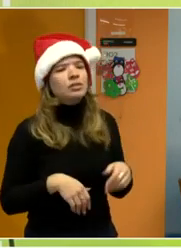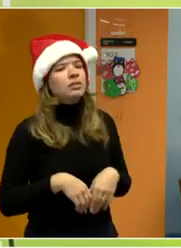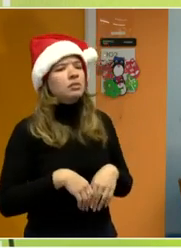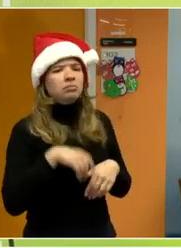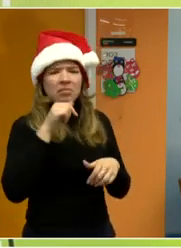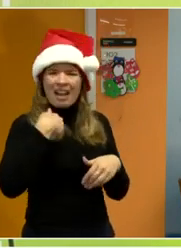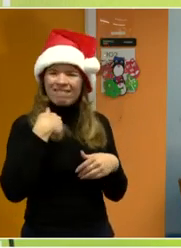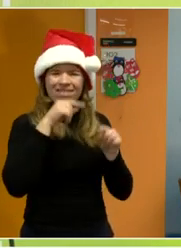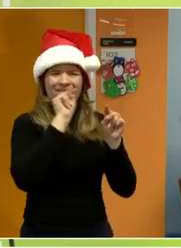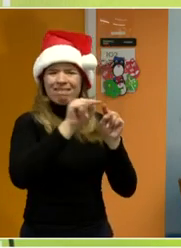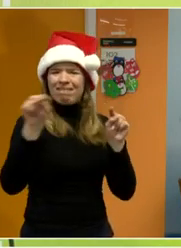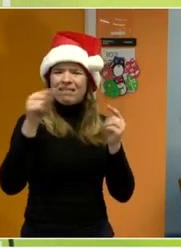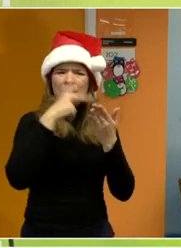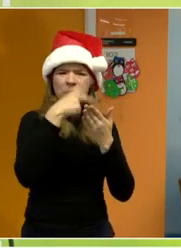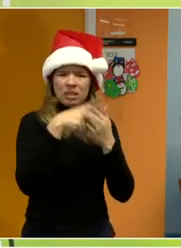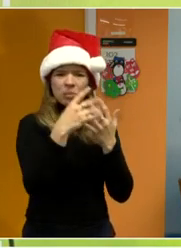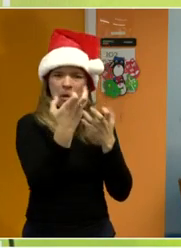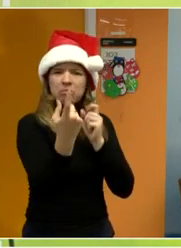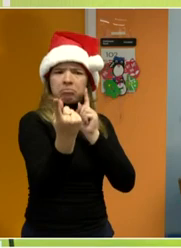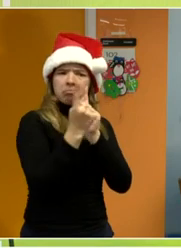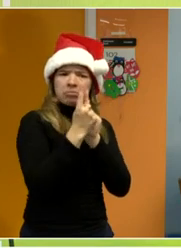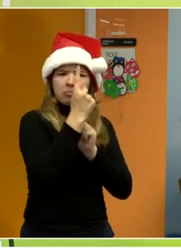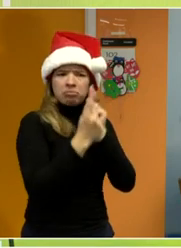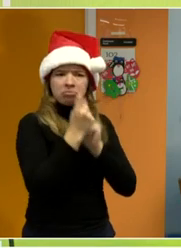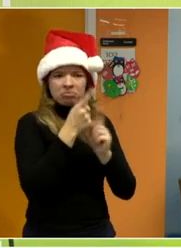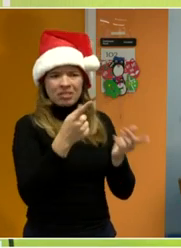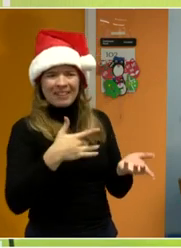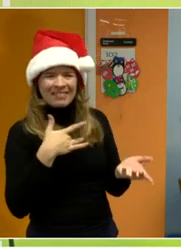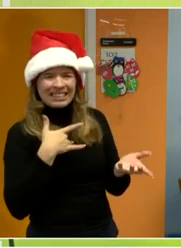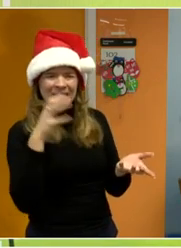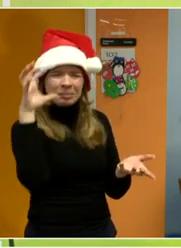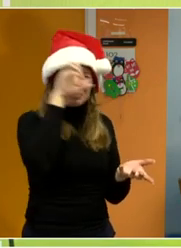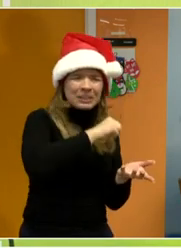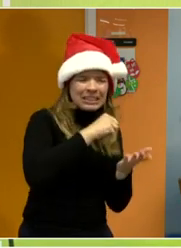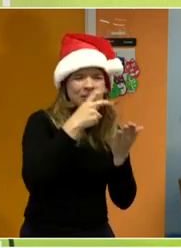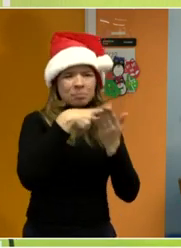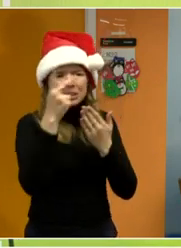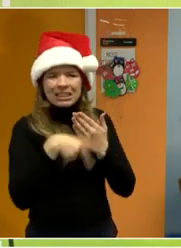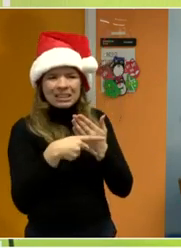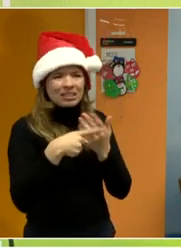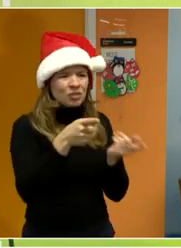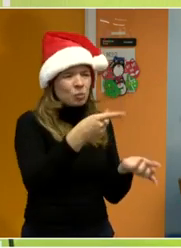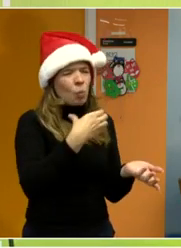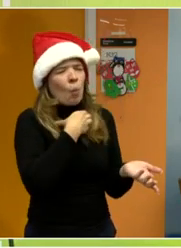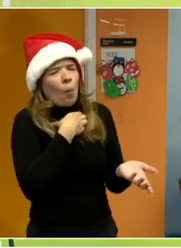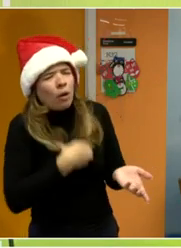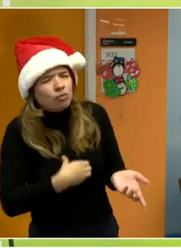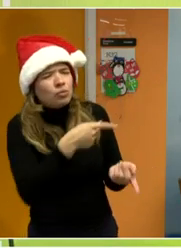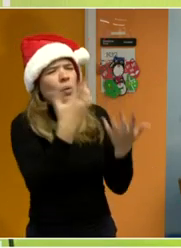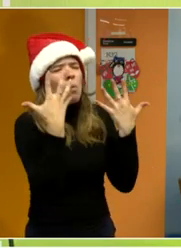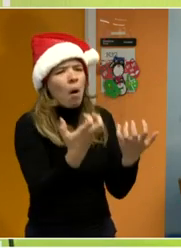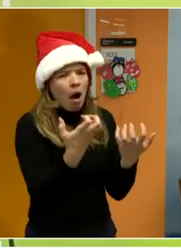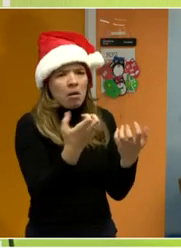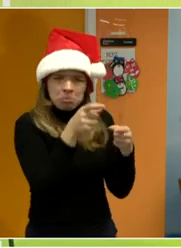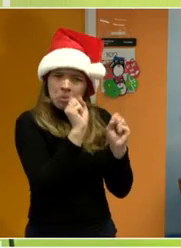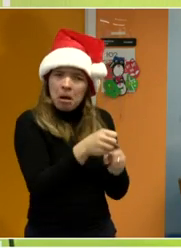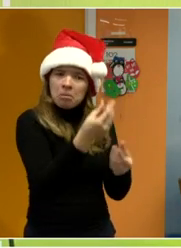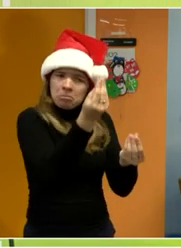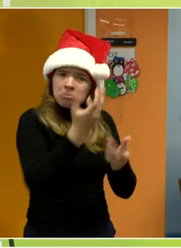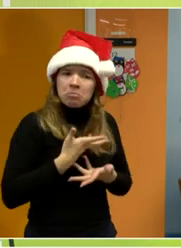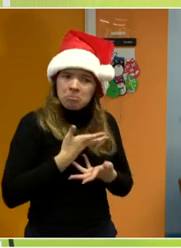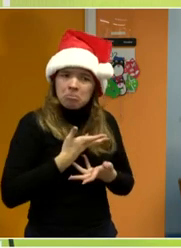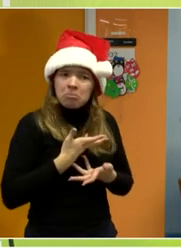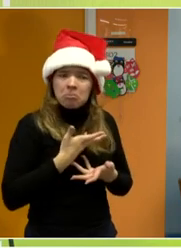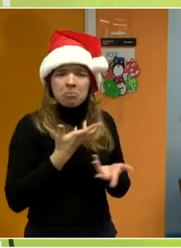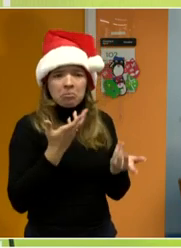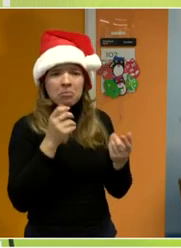I would love to hear from you, though, if you feel there are some that we're missing that you had when you were involved with DYRS. Or there's something that used to happen that you